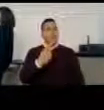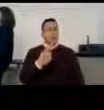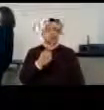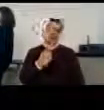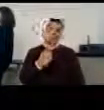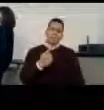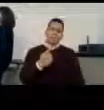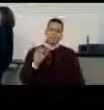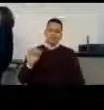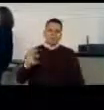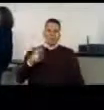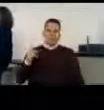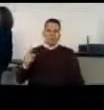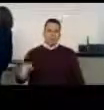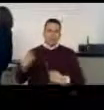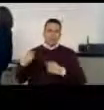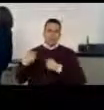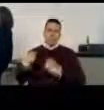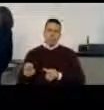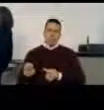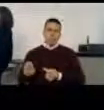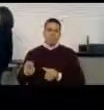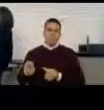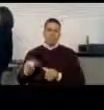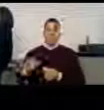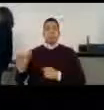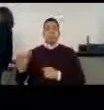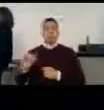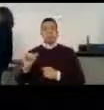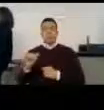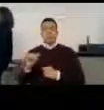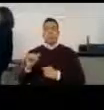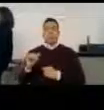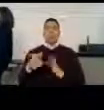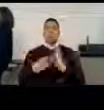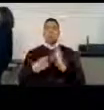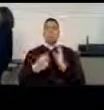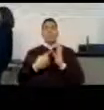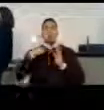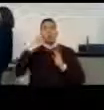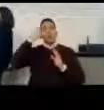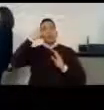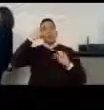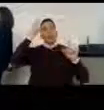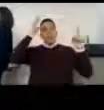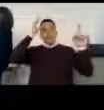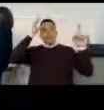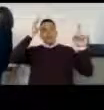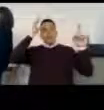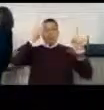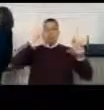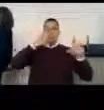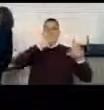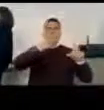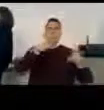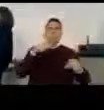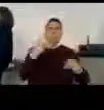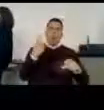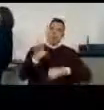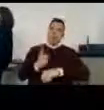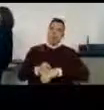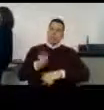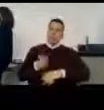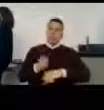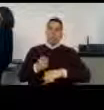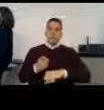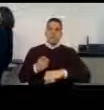that has always been taught. And also sometimes thinking that the father's the disciplinary, which can also lead